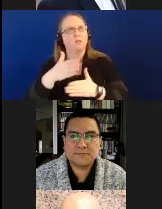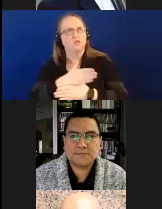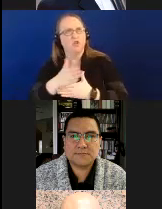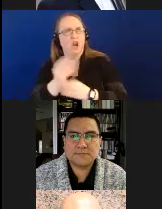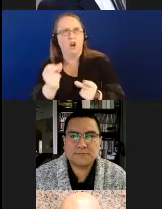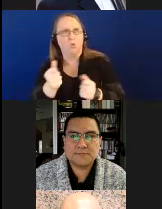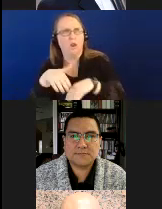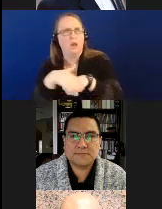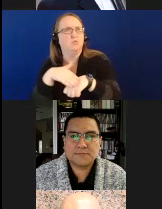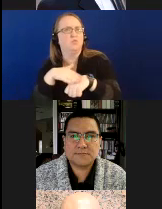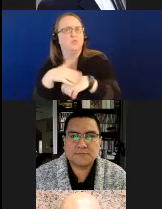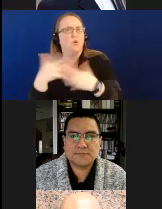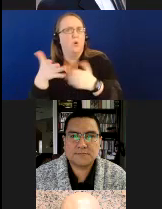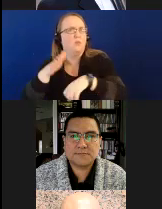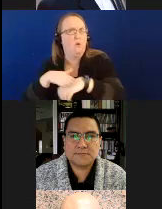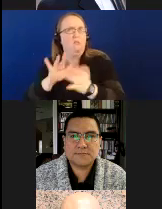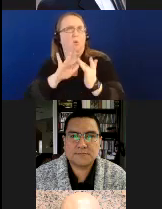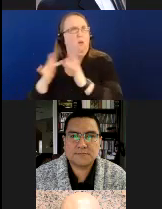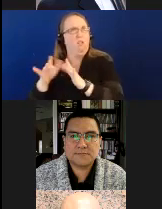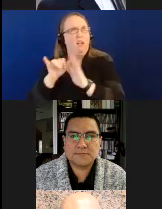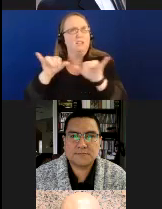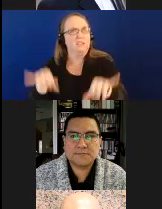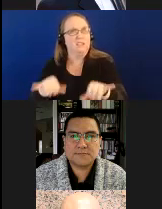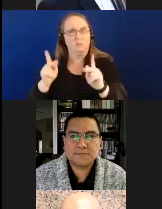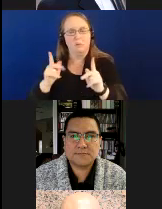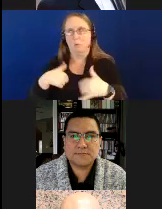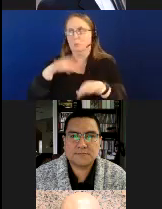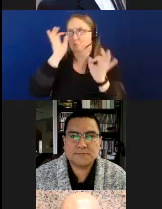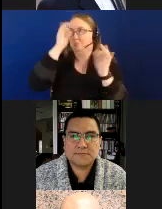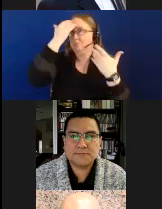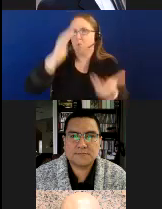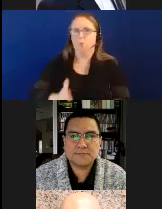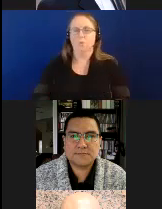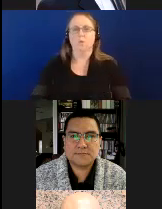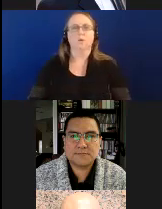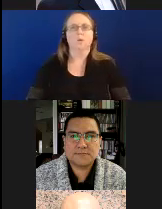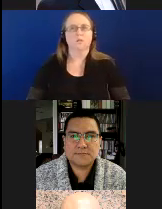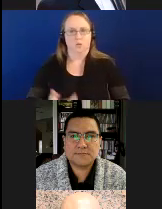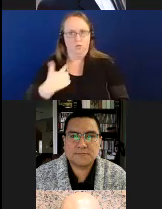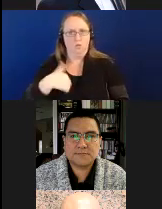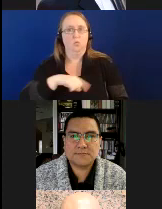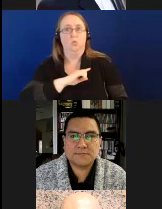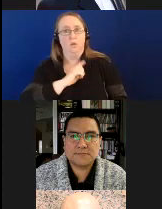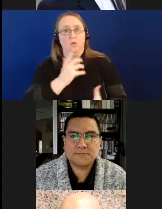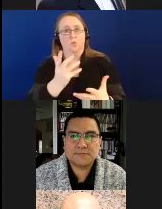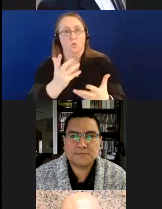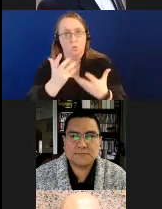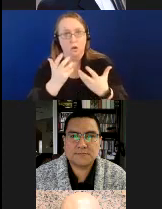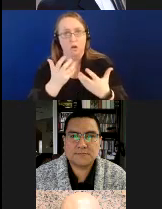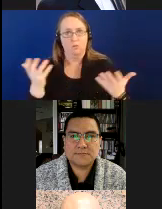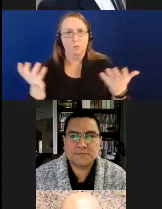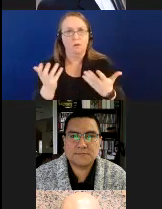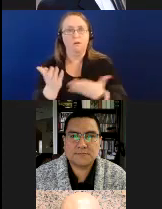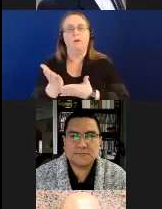quick overview of what exists on the online system with people who are not familiar. And we particularly wanted it to be a part